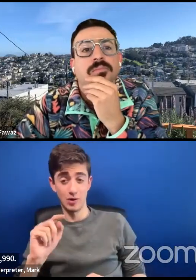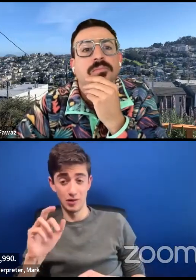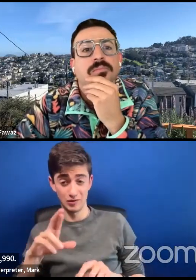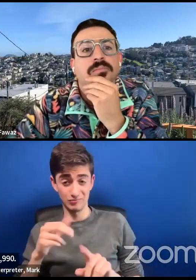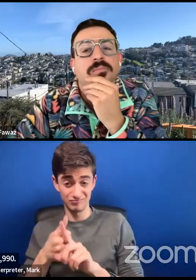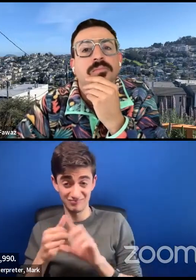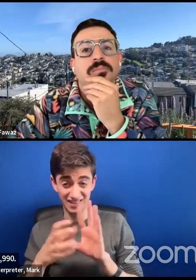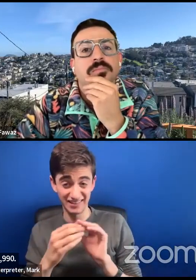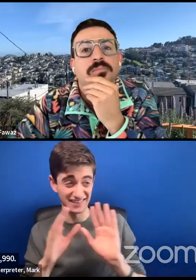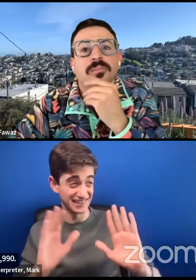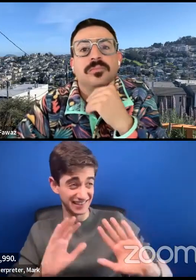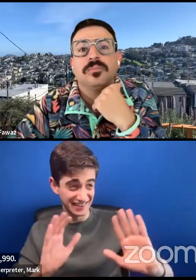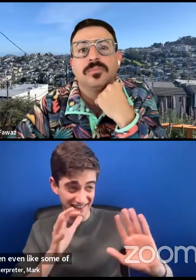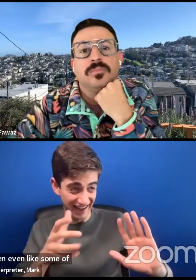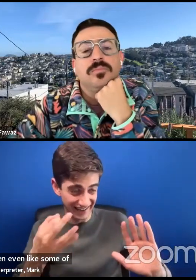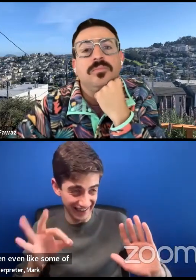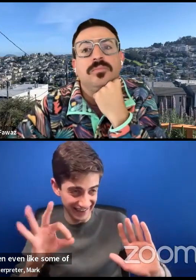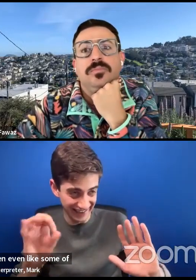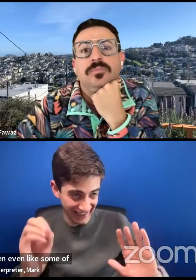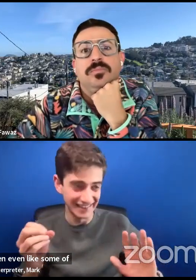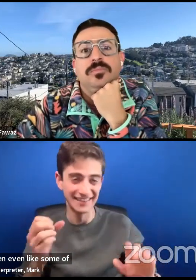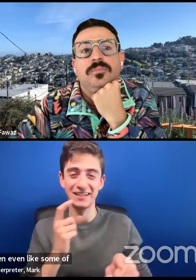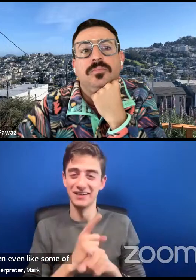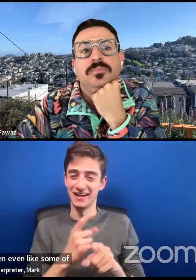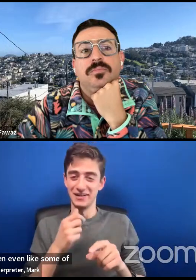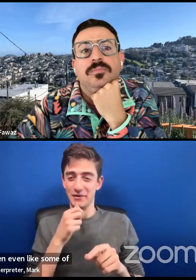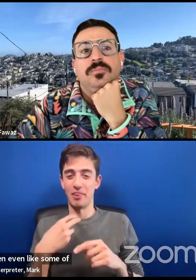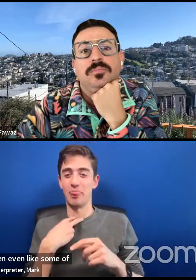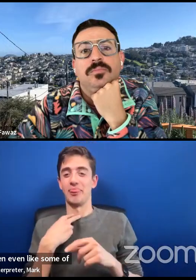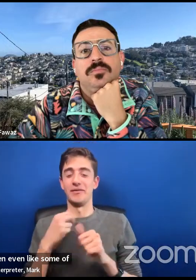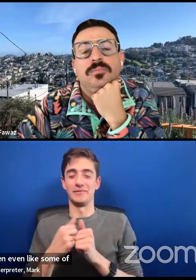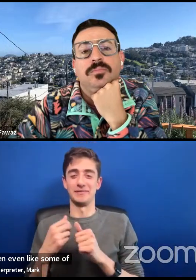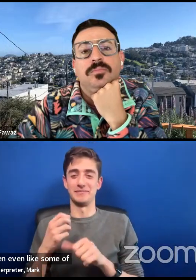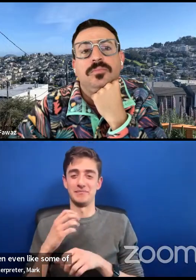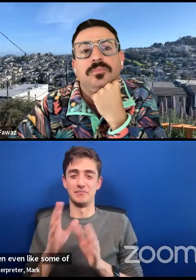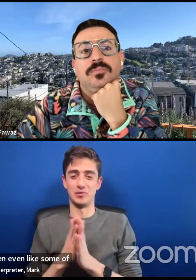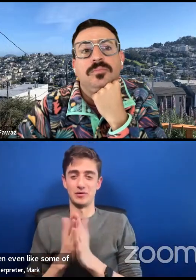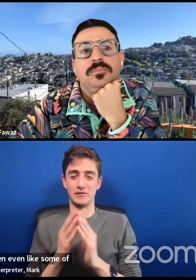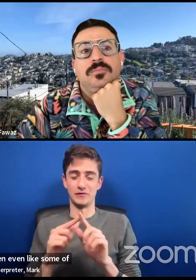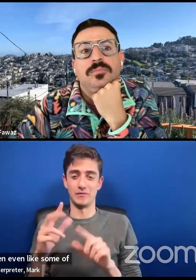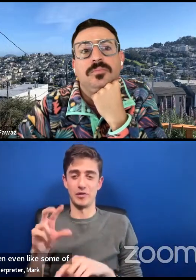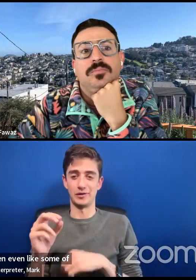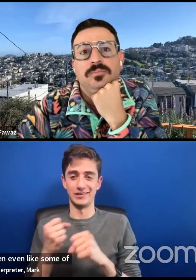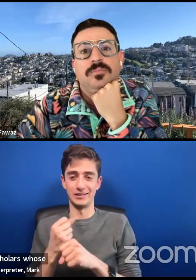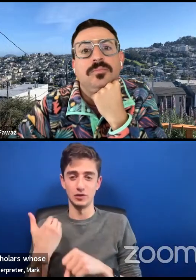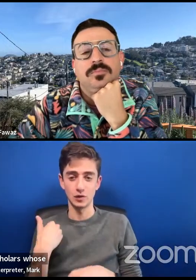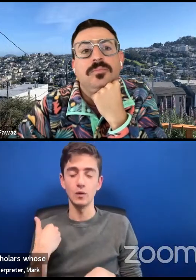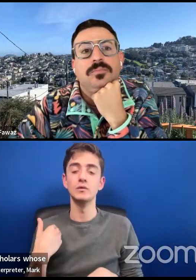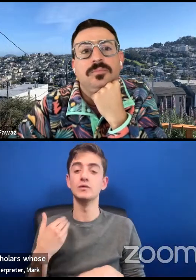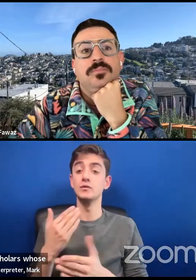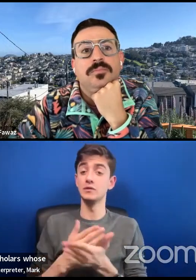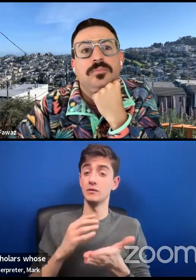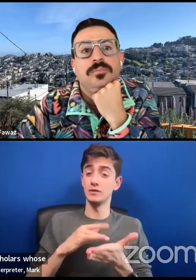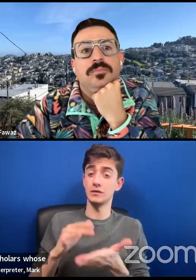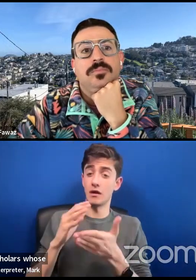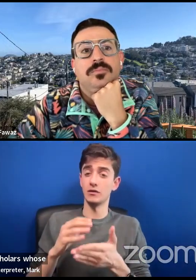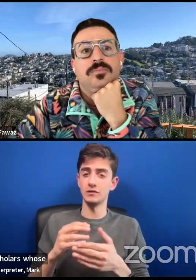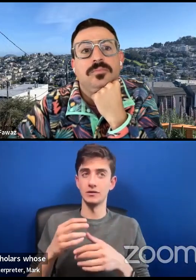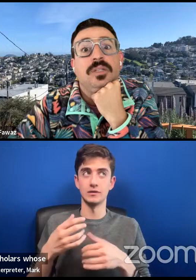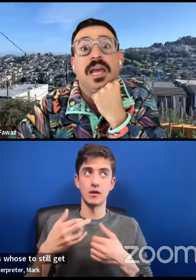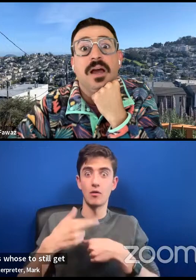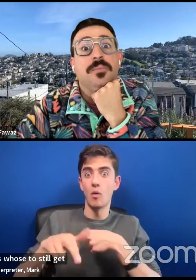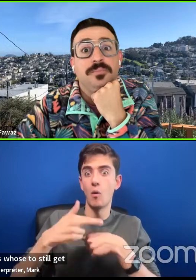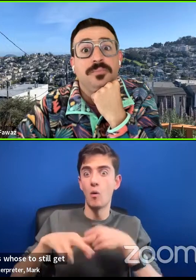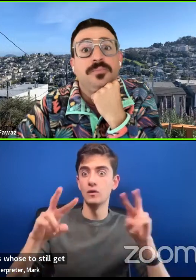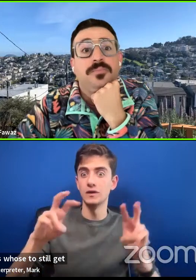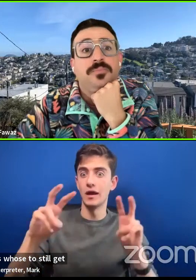even like some of these, you know, these scholars who still get cited for that early work move away from it. And there's